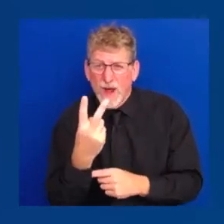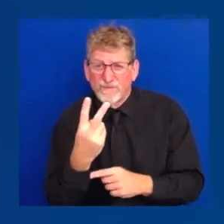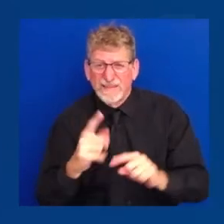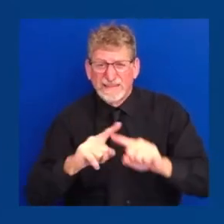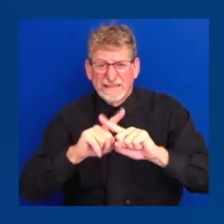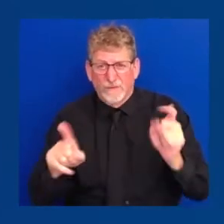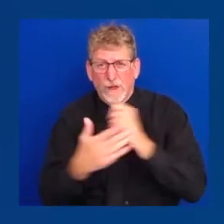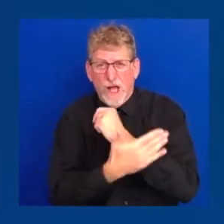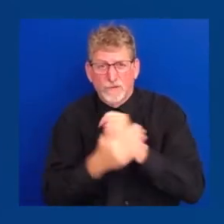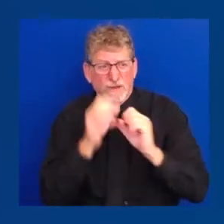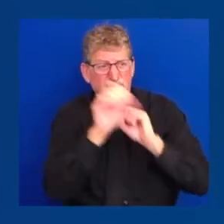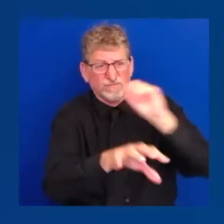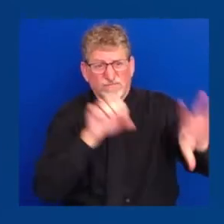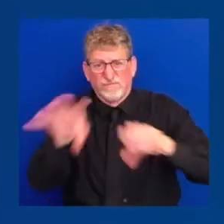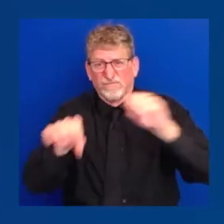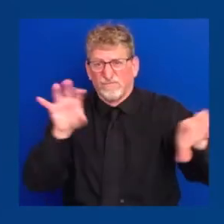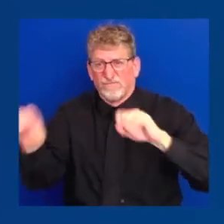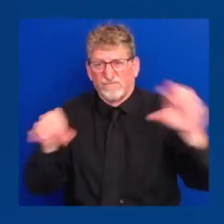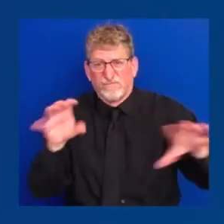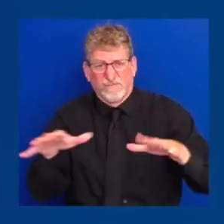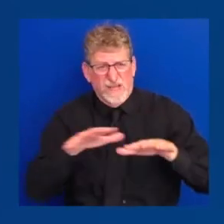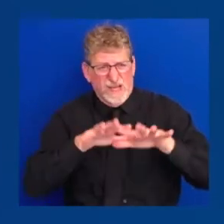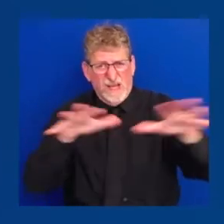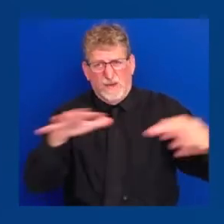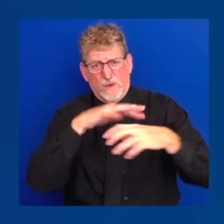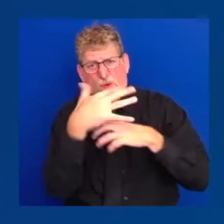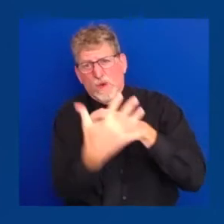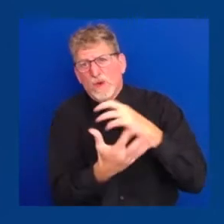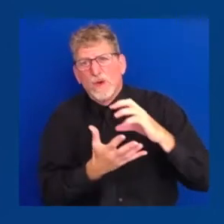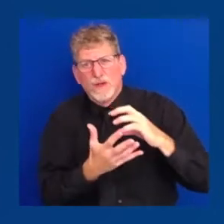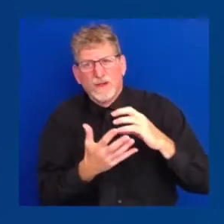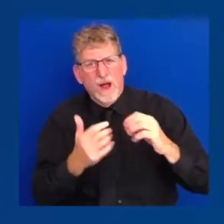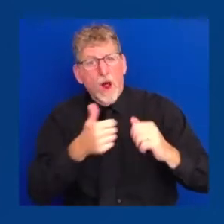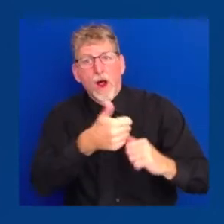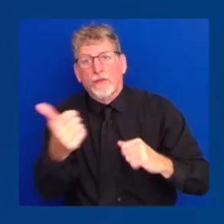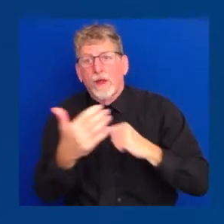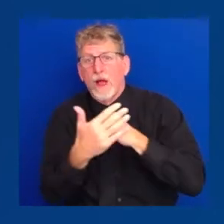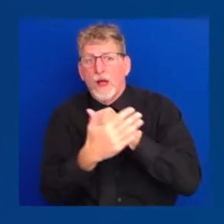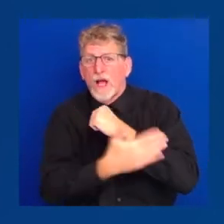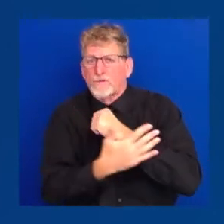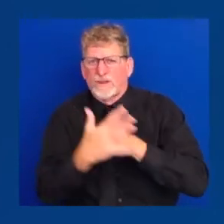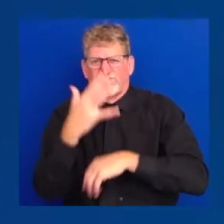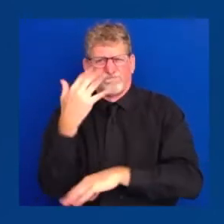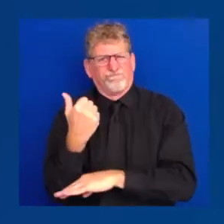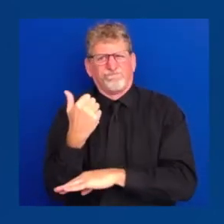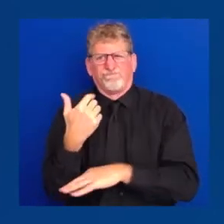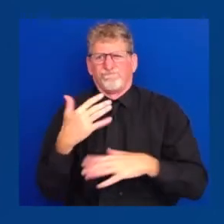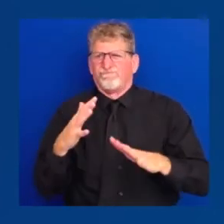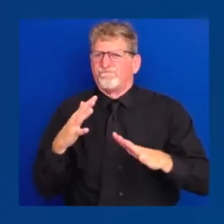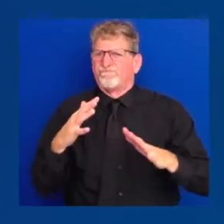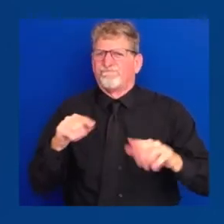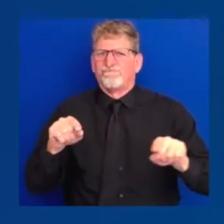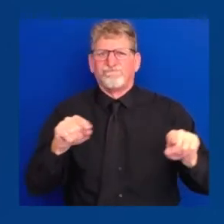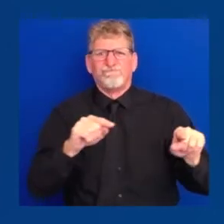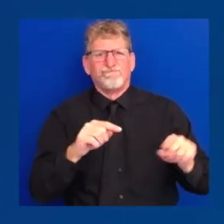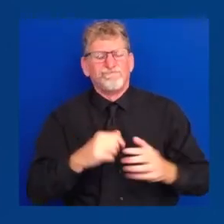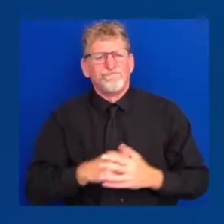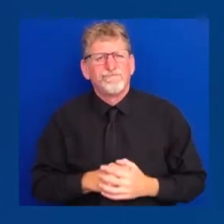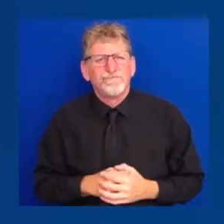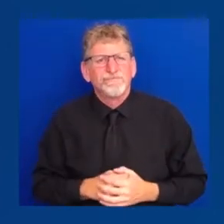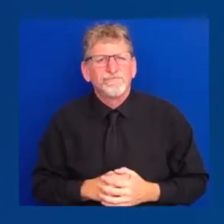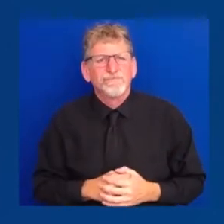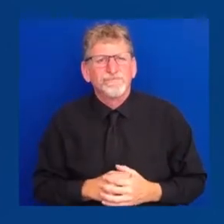country. The President's plan includes continuing to donate more vaccines and doubling down on efforts to turn